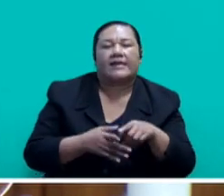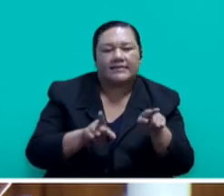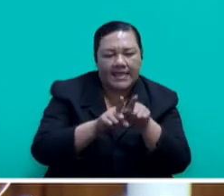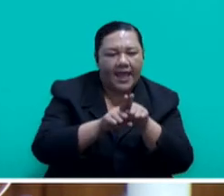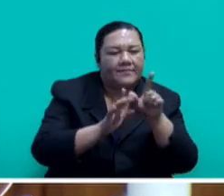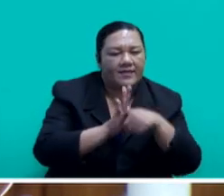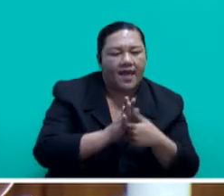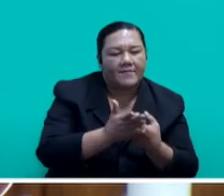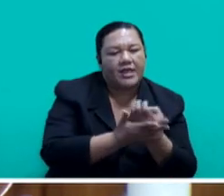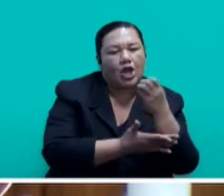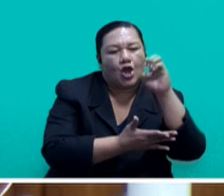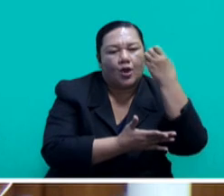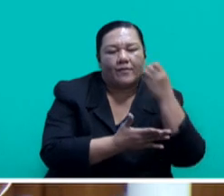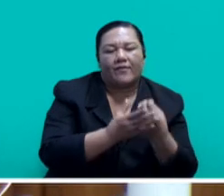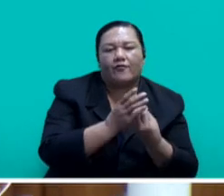nation.